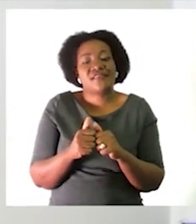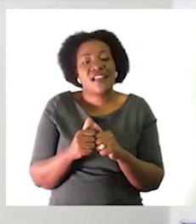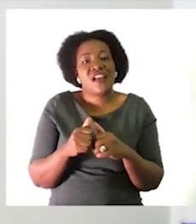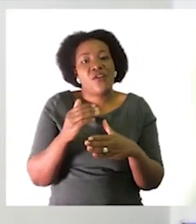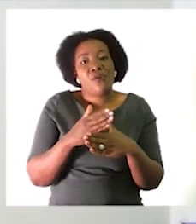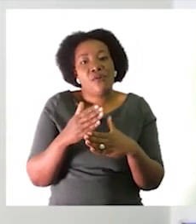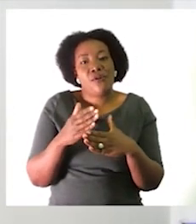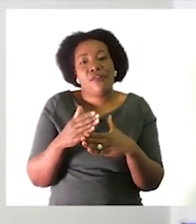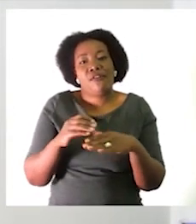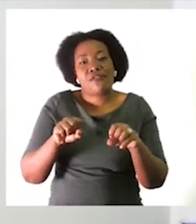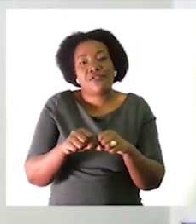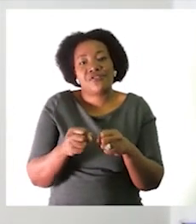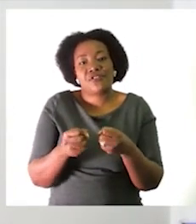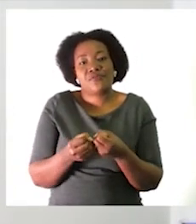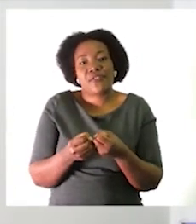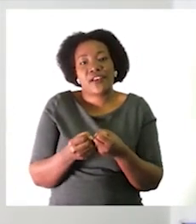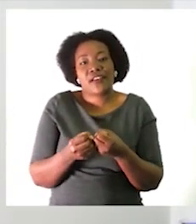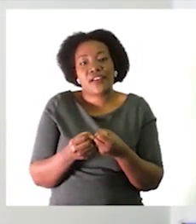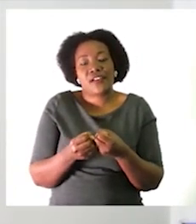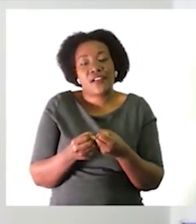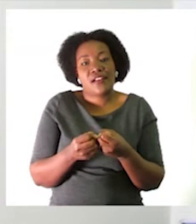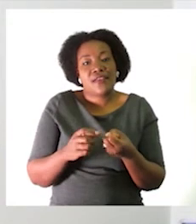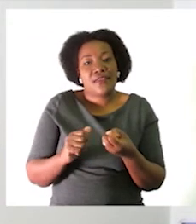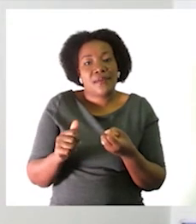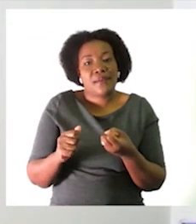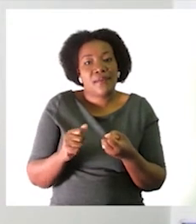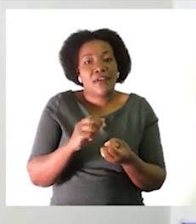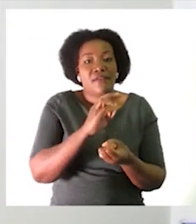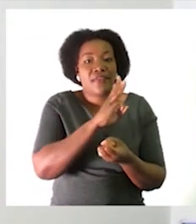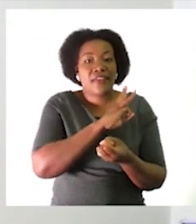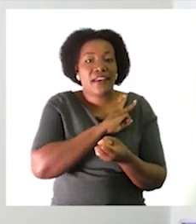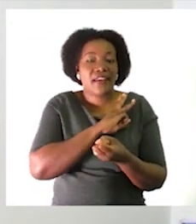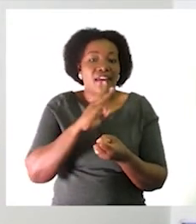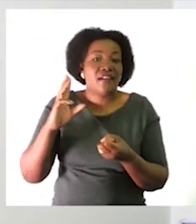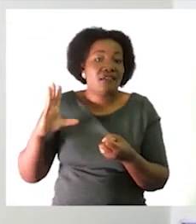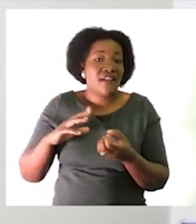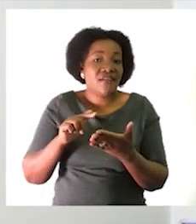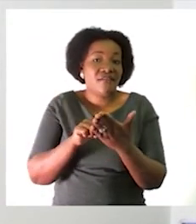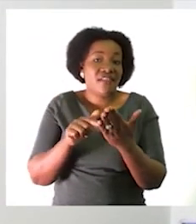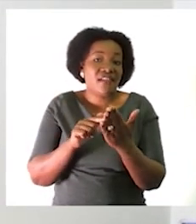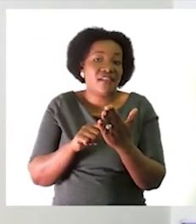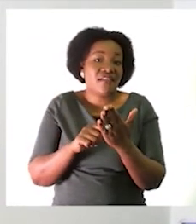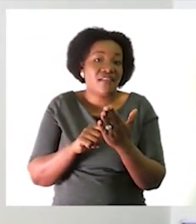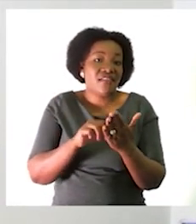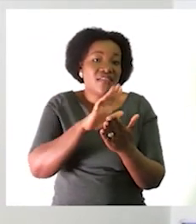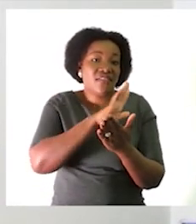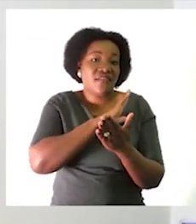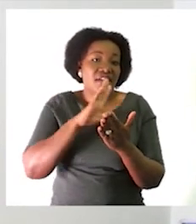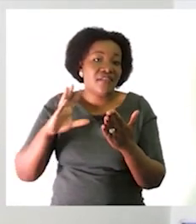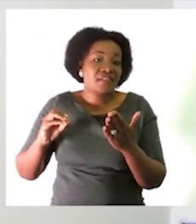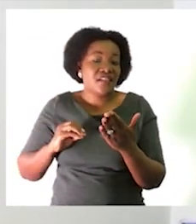Calculate or decompose the amount of 35 for the calculator, the $50 for